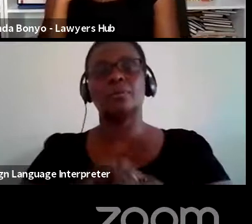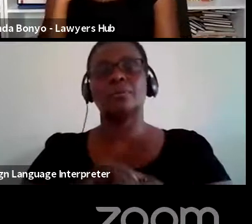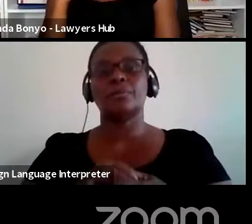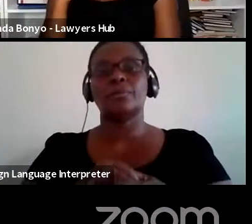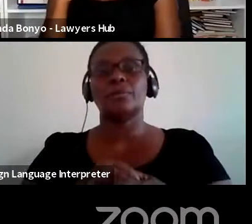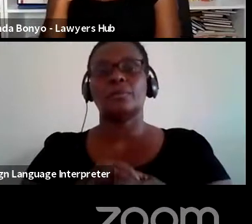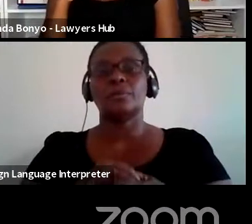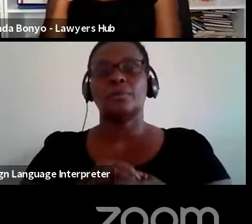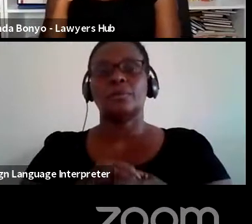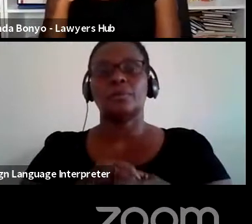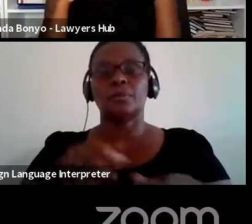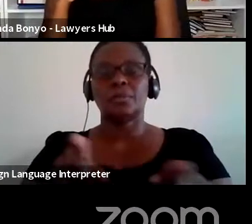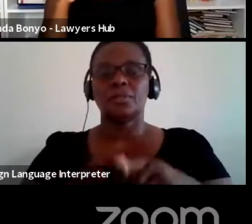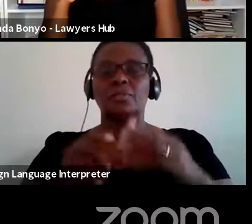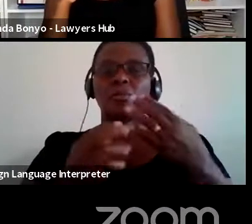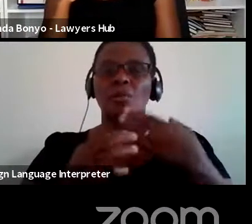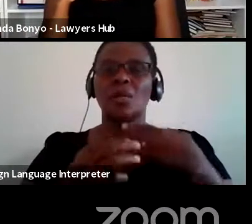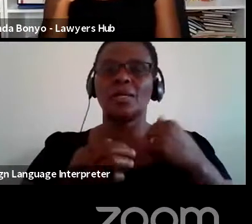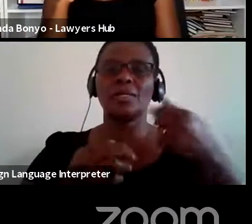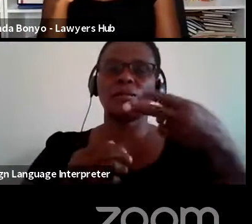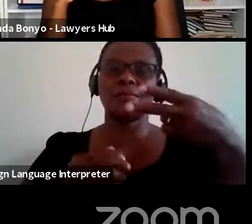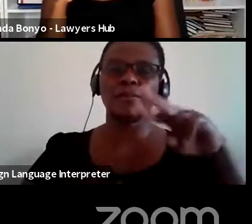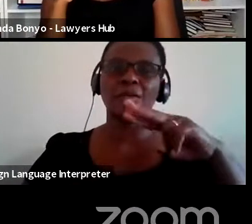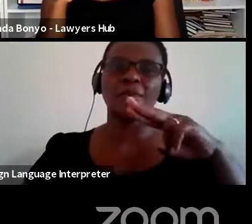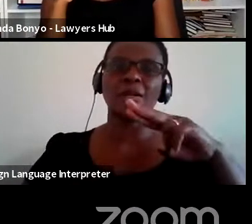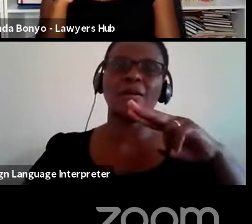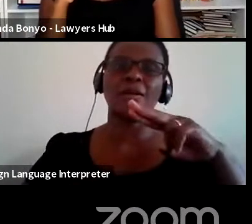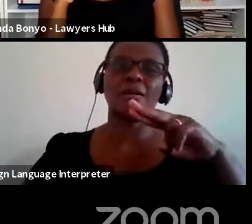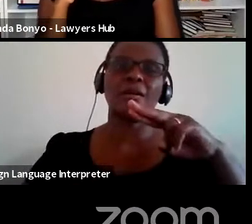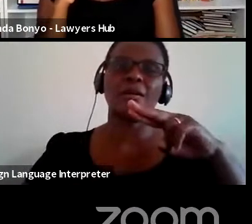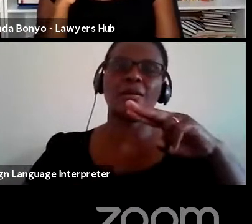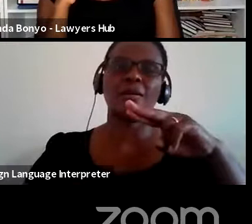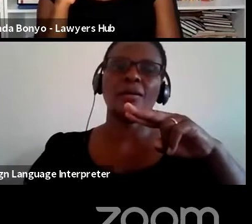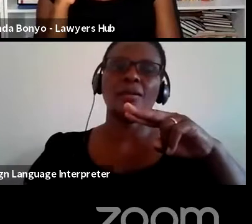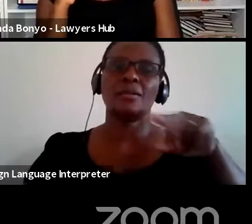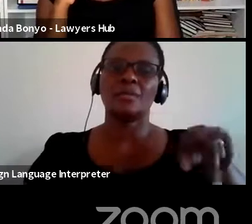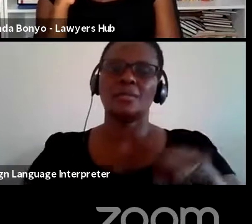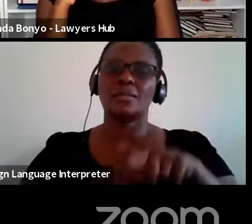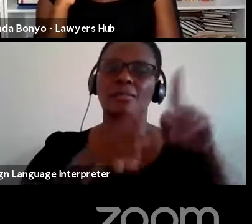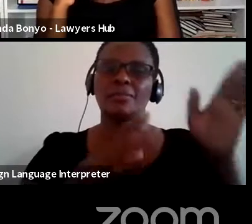feedback in writing, and then also organizing around the world,